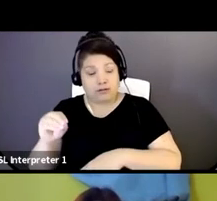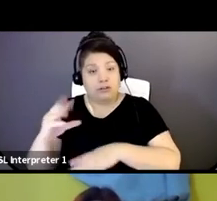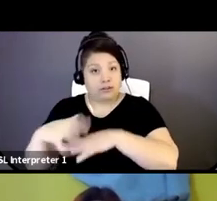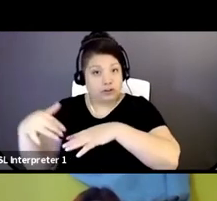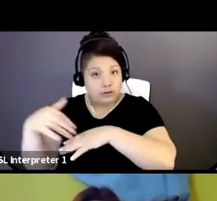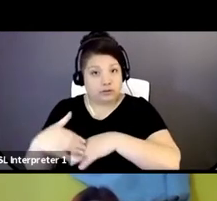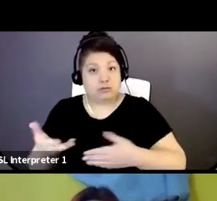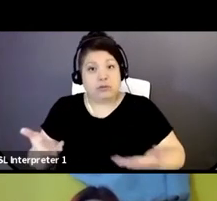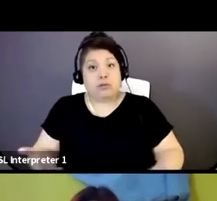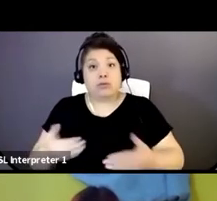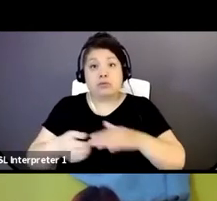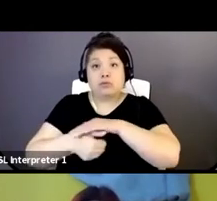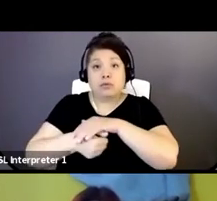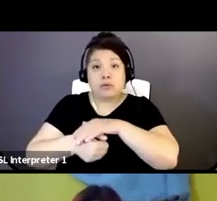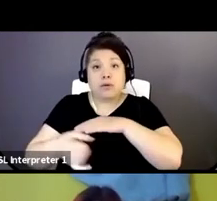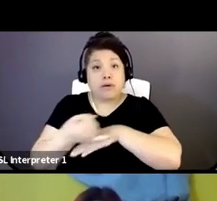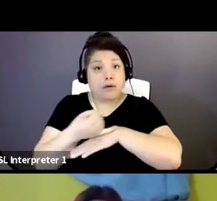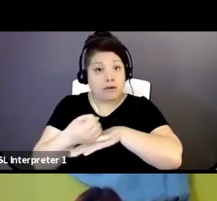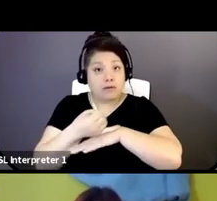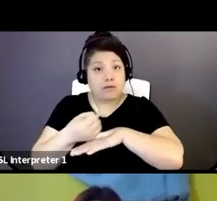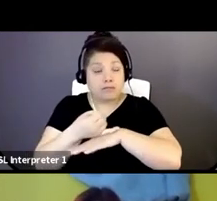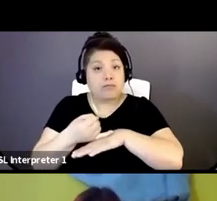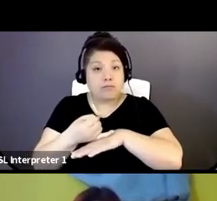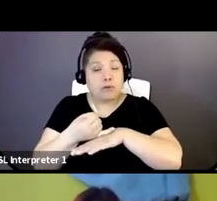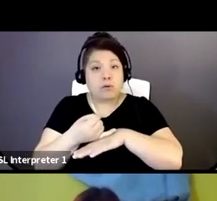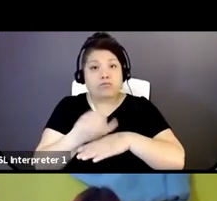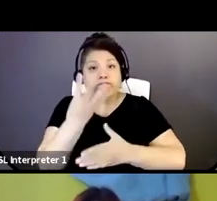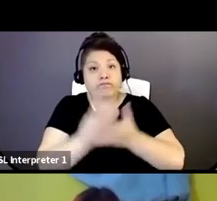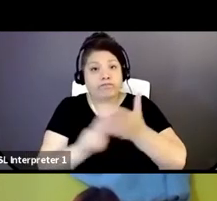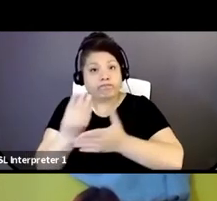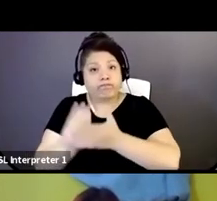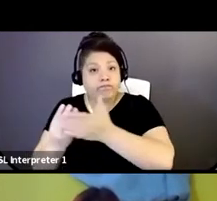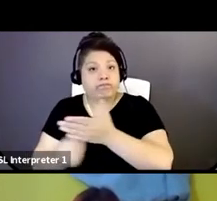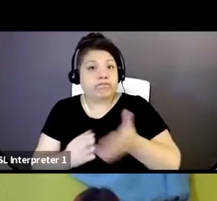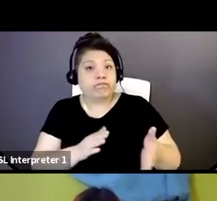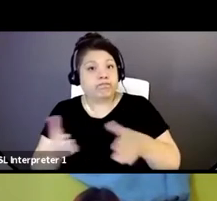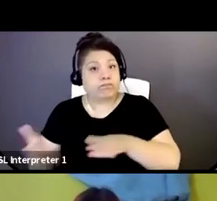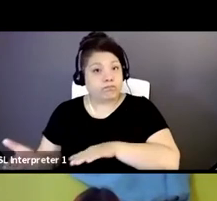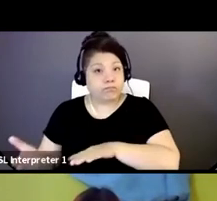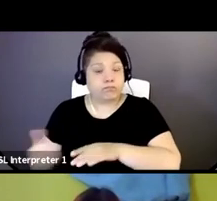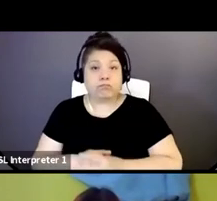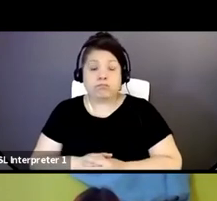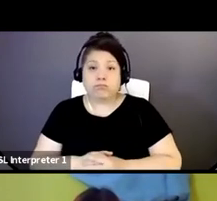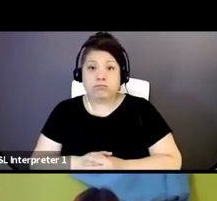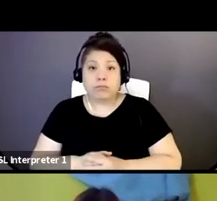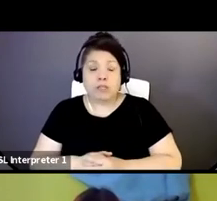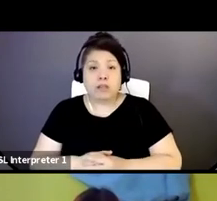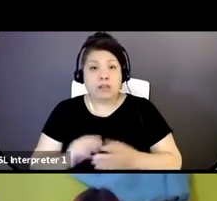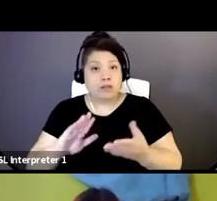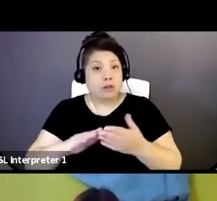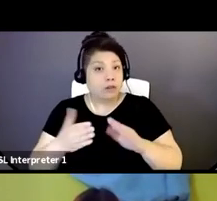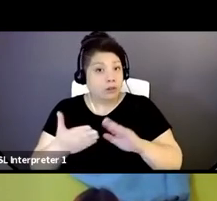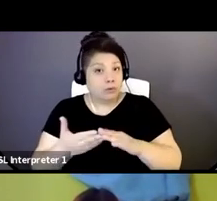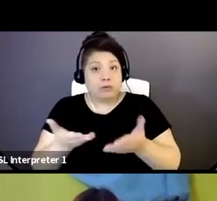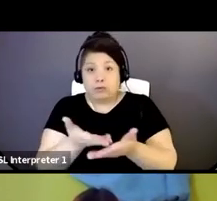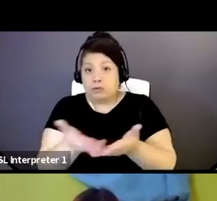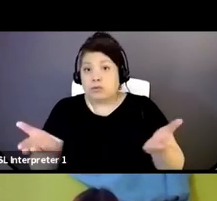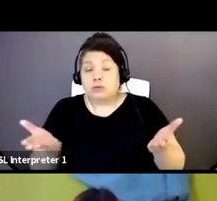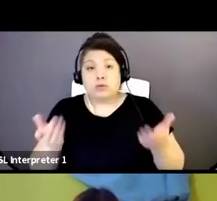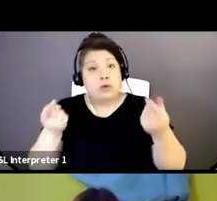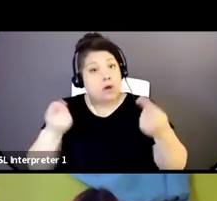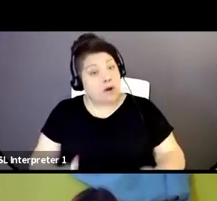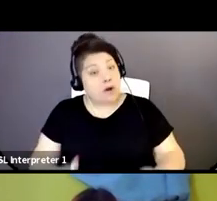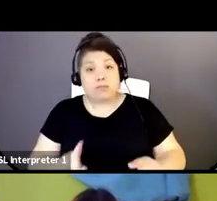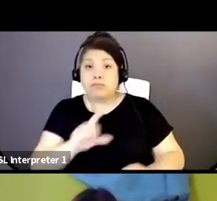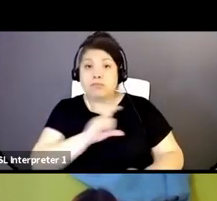Island. We know that when community members come into contact with